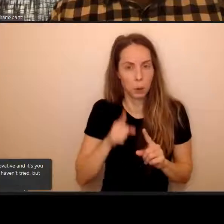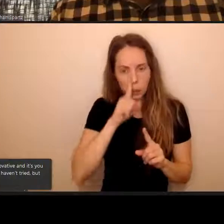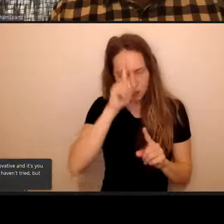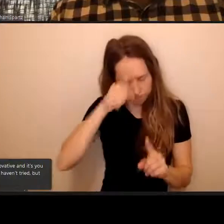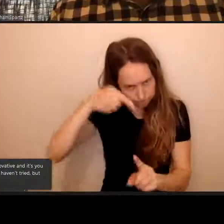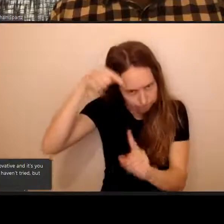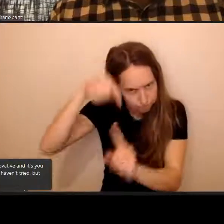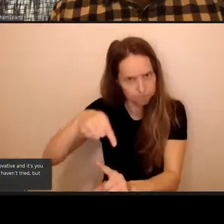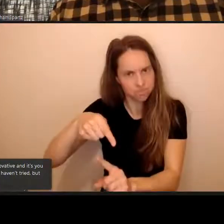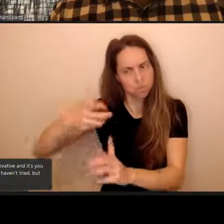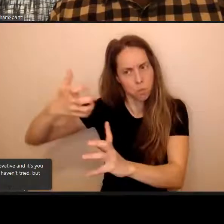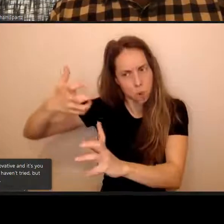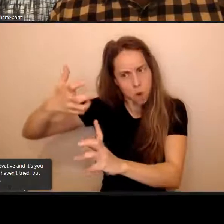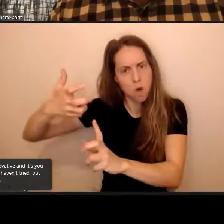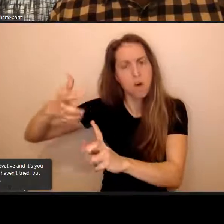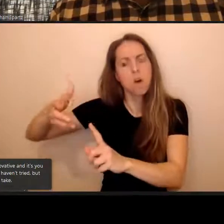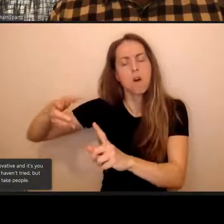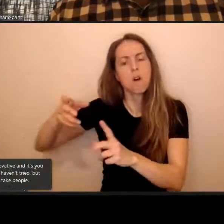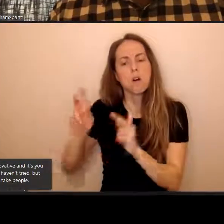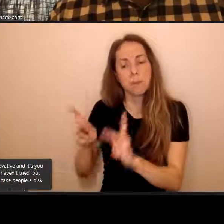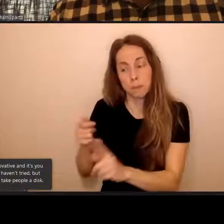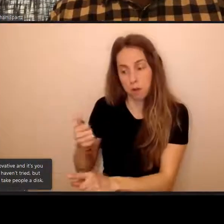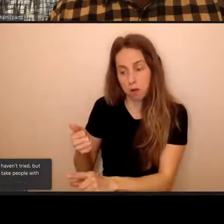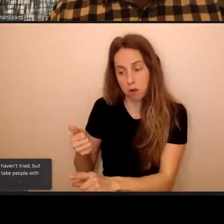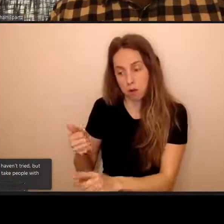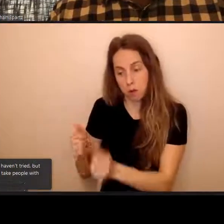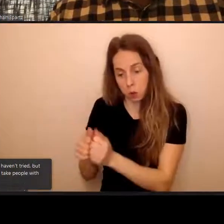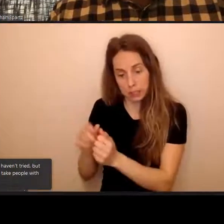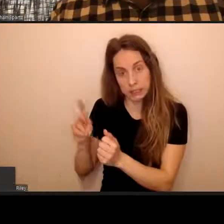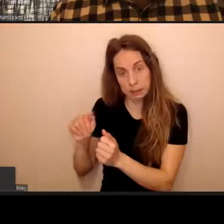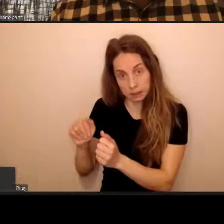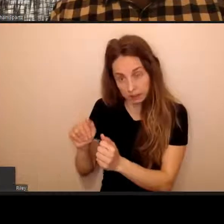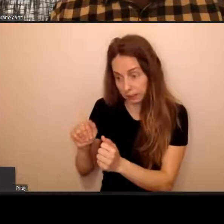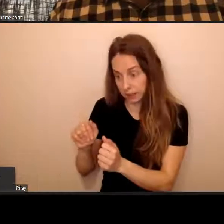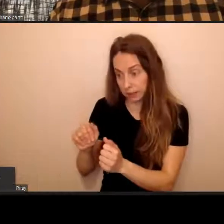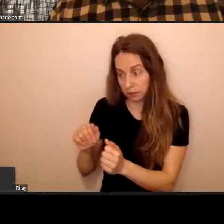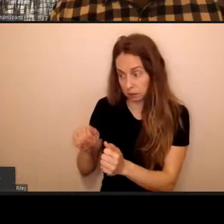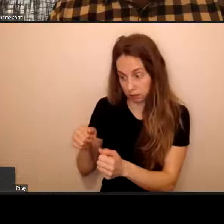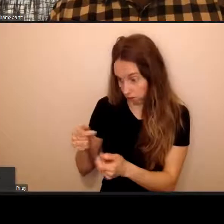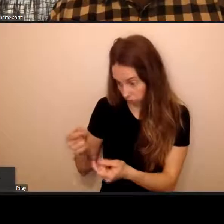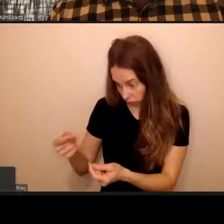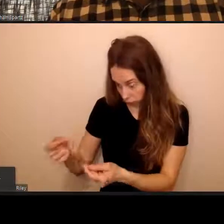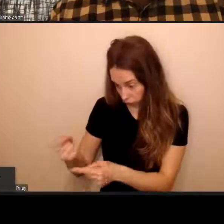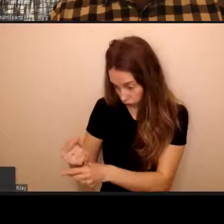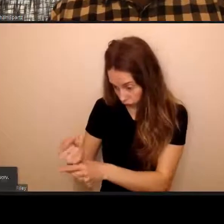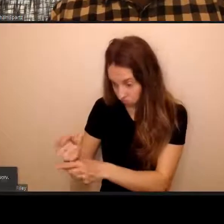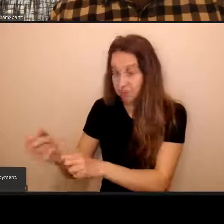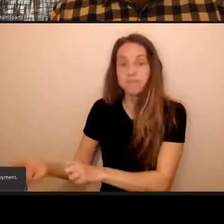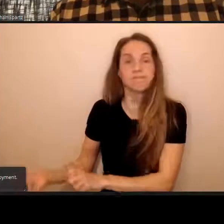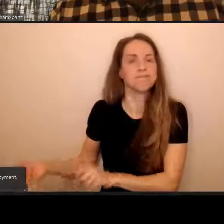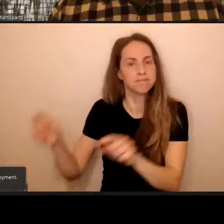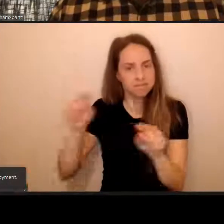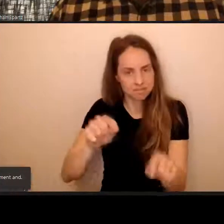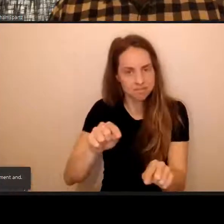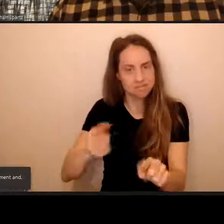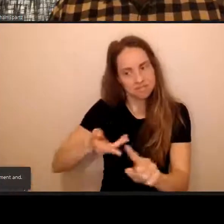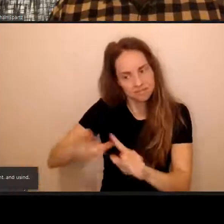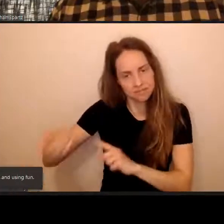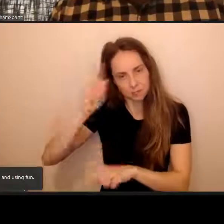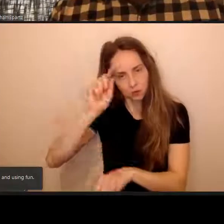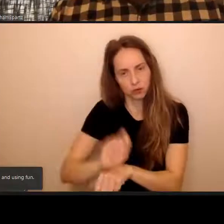effort to take people with disabilities from where they are to employment, and